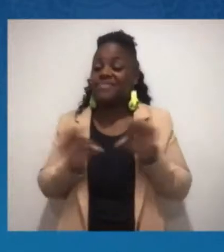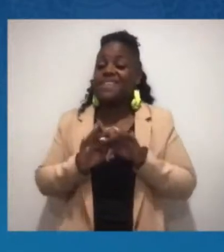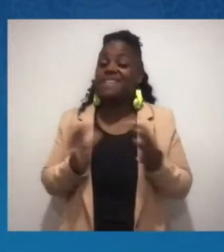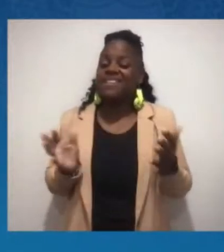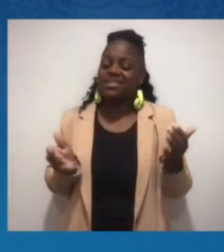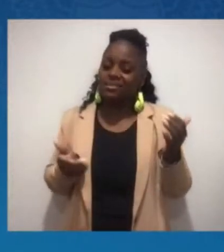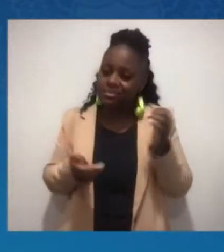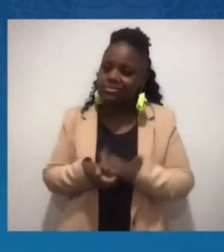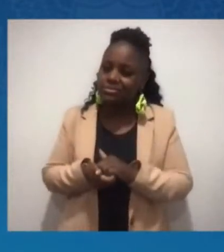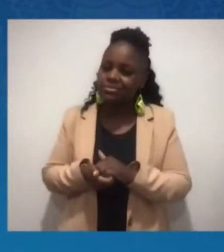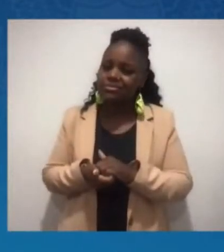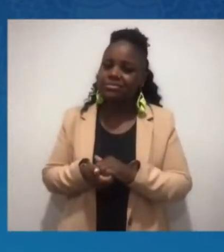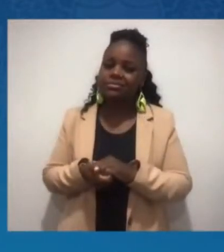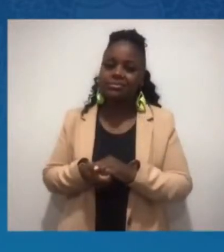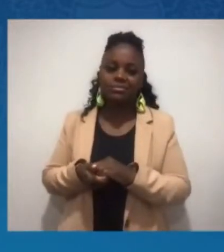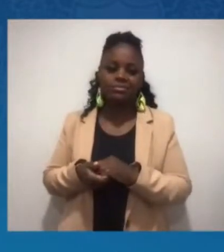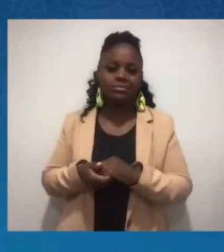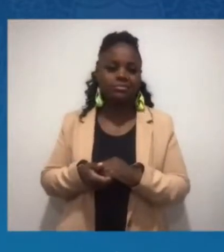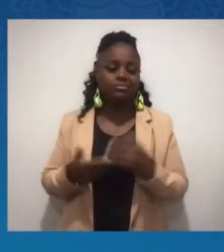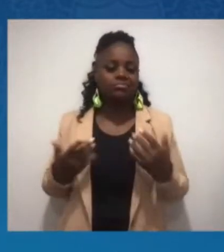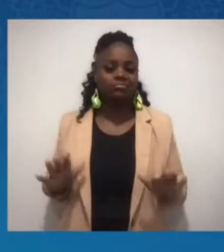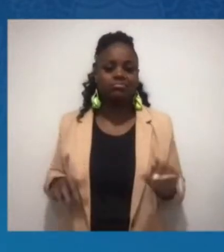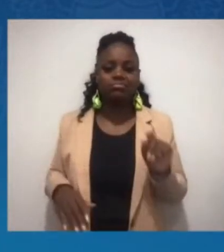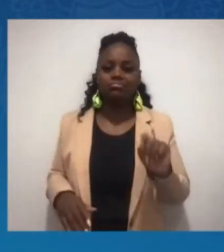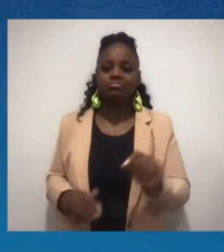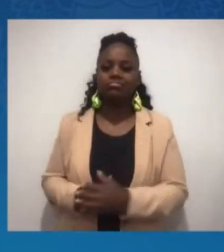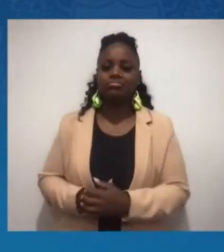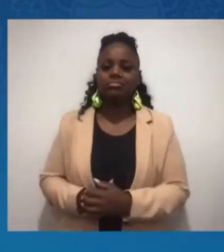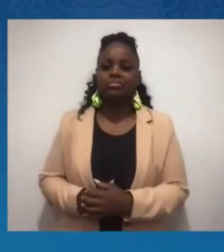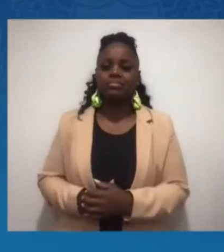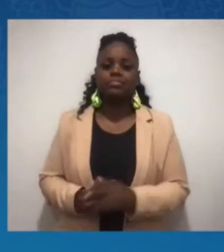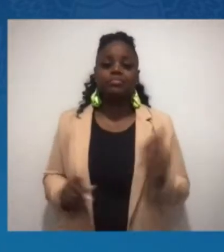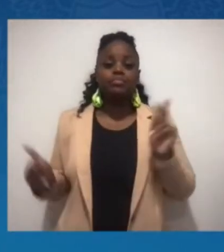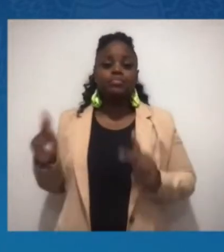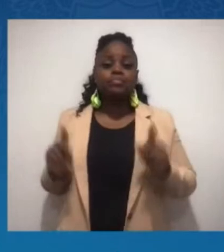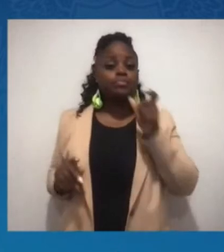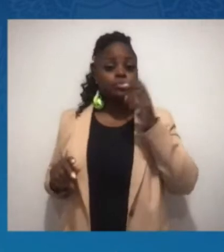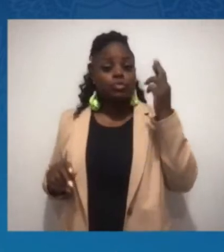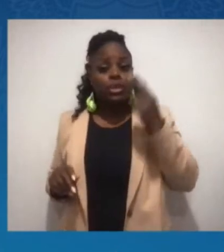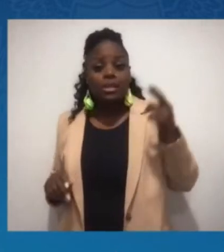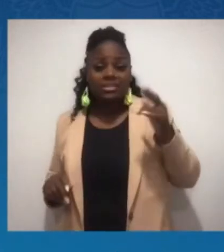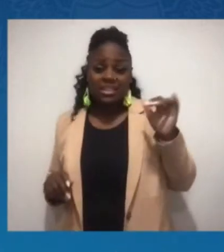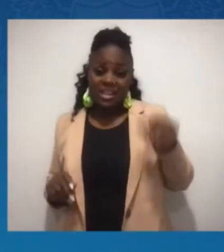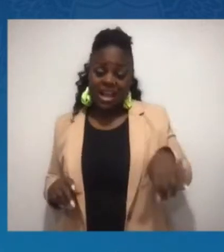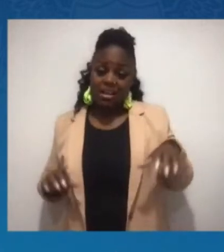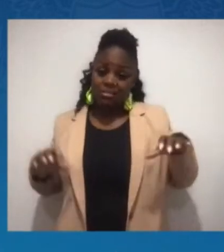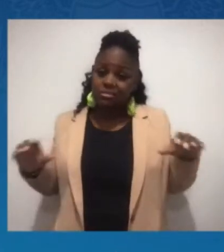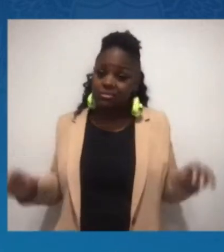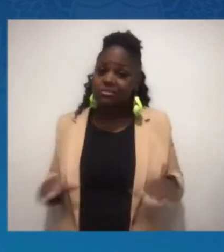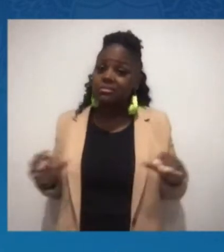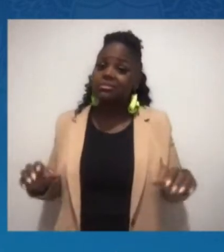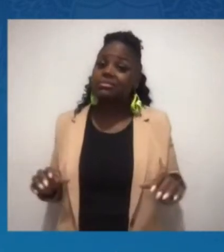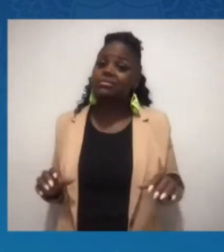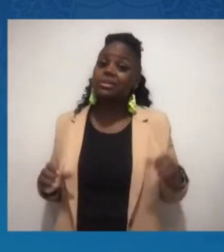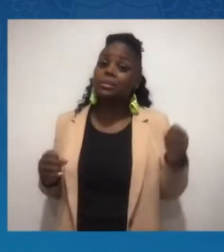that folks are realizing the movement that started decades ago, that culminated in Roe v.